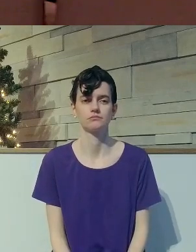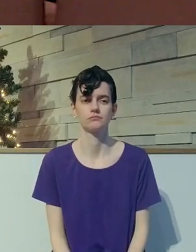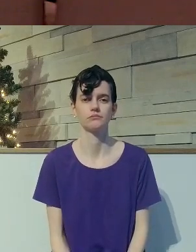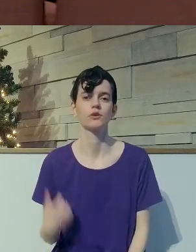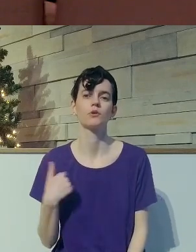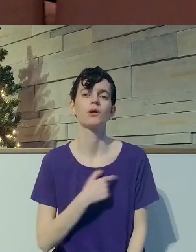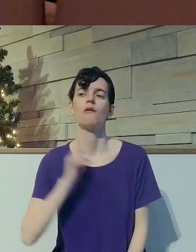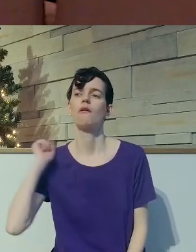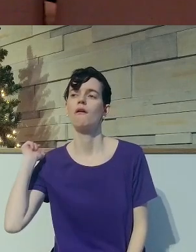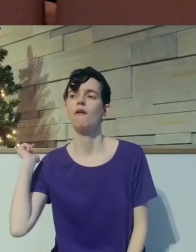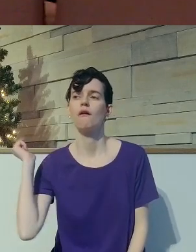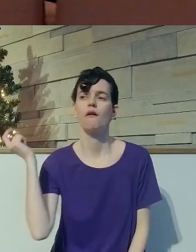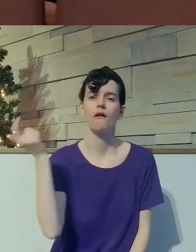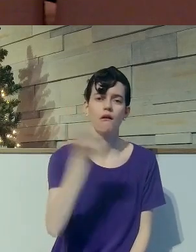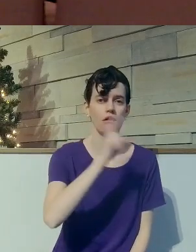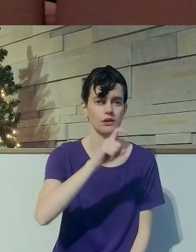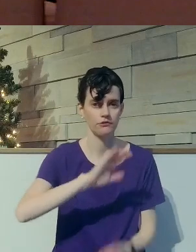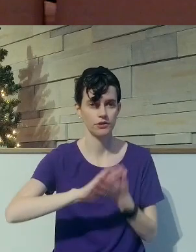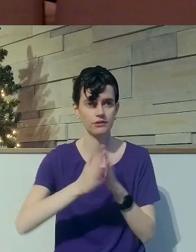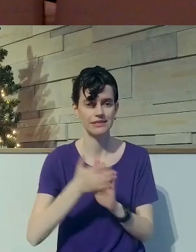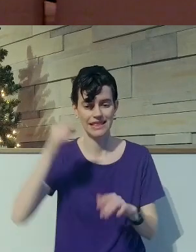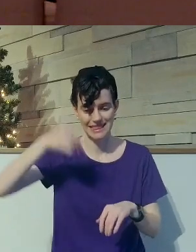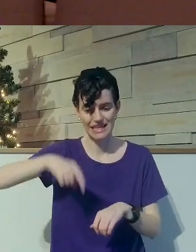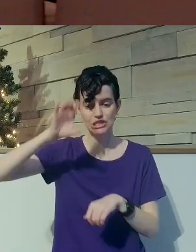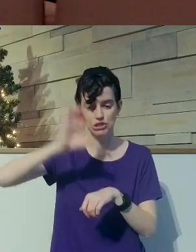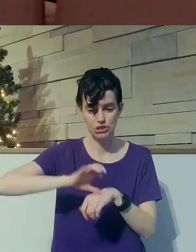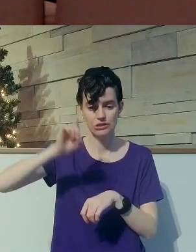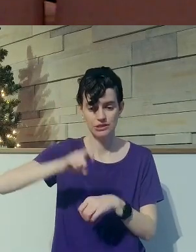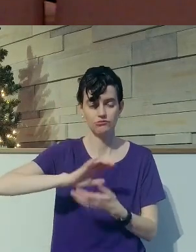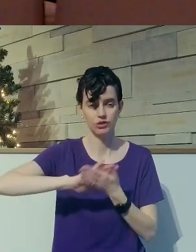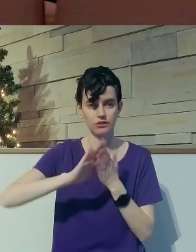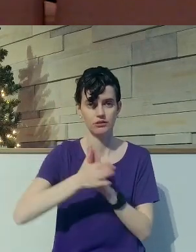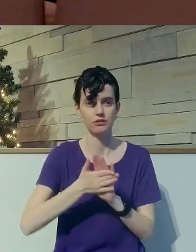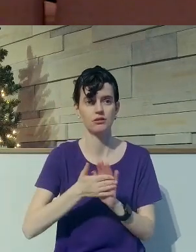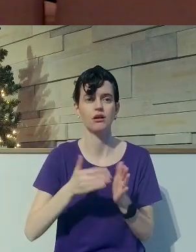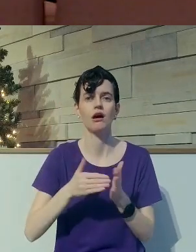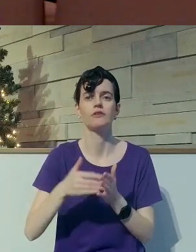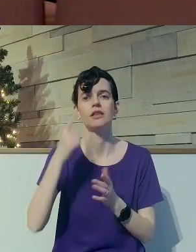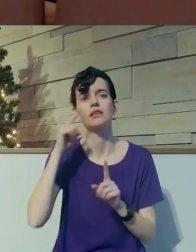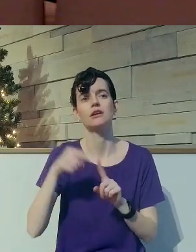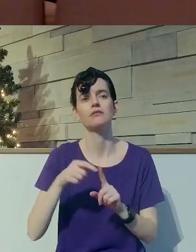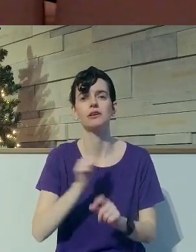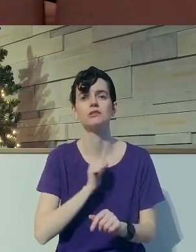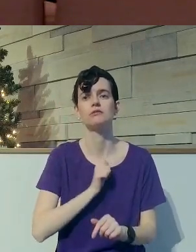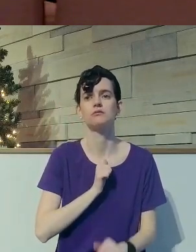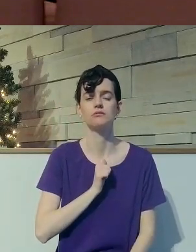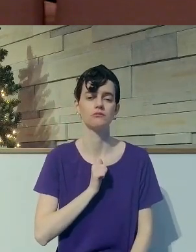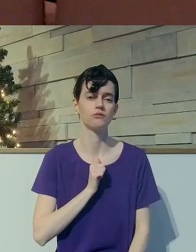We all need forgiveness. This church needs forgiveness. So often we think of ourselves